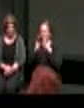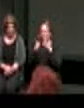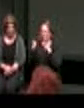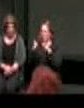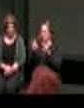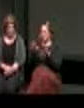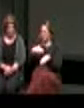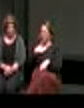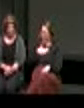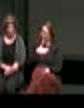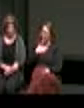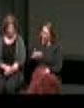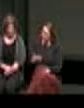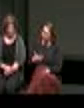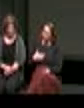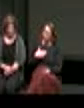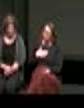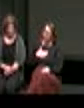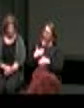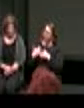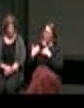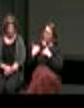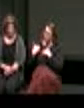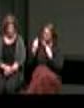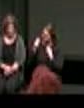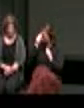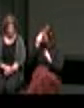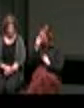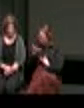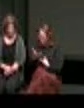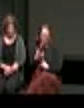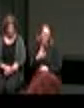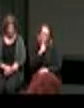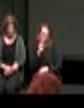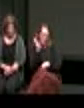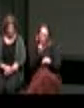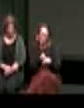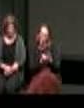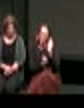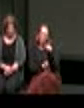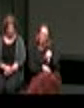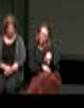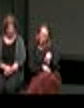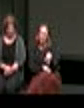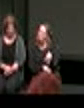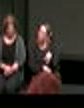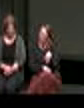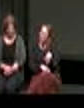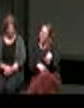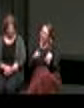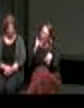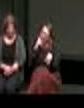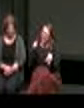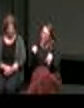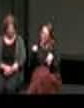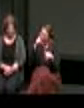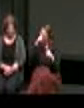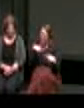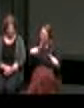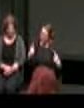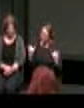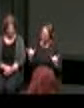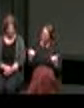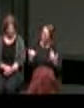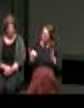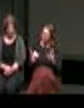must admit, it was probably my fault selling it to them that it won't be that hard. I think they would disagree at this